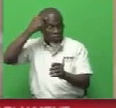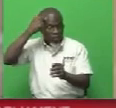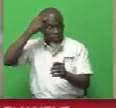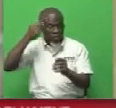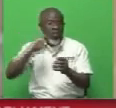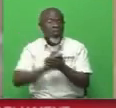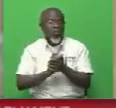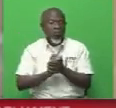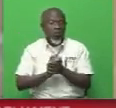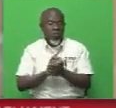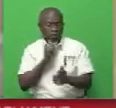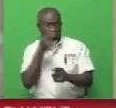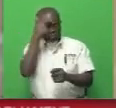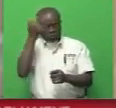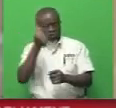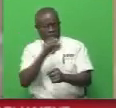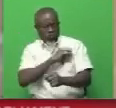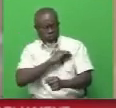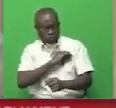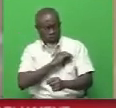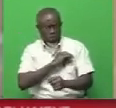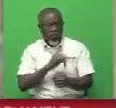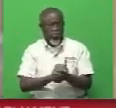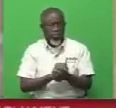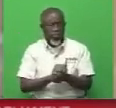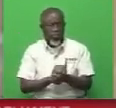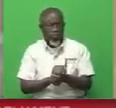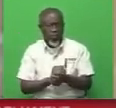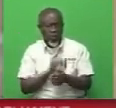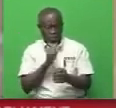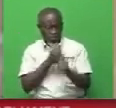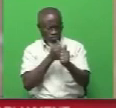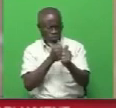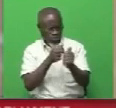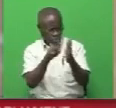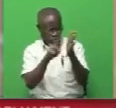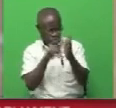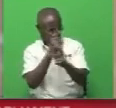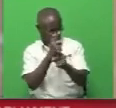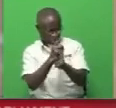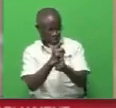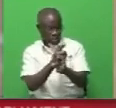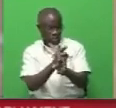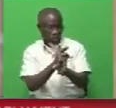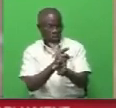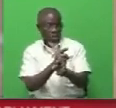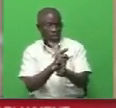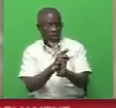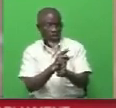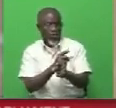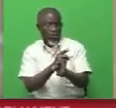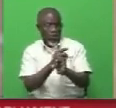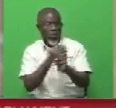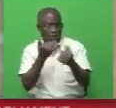police, due to the fact that they do not, they did not follow proper procedures. And now you are